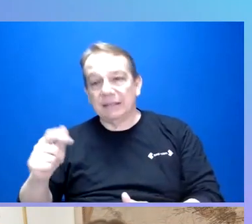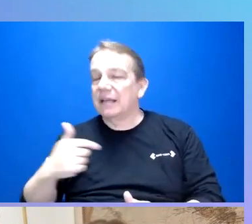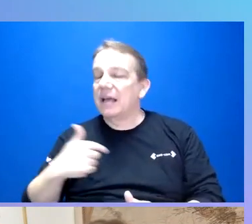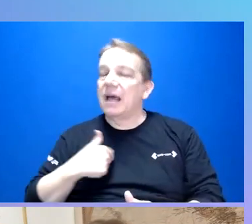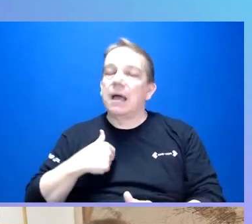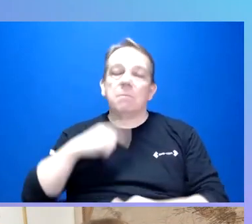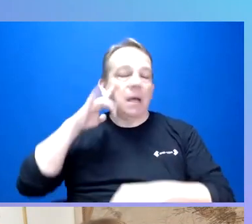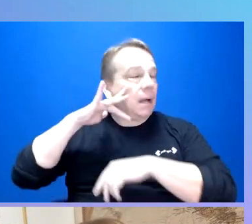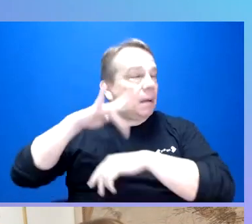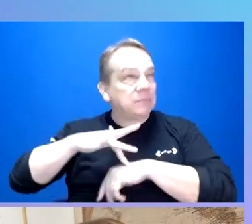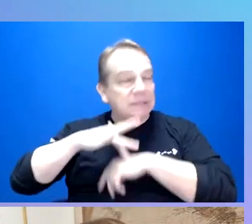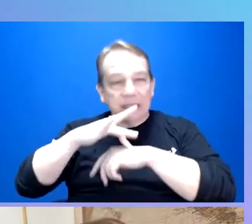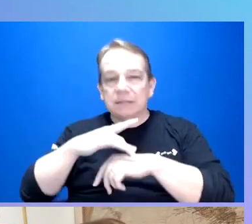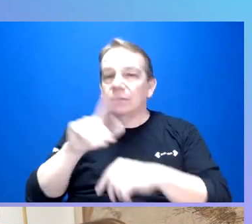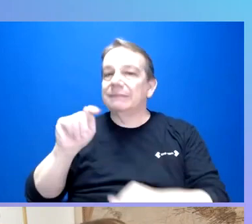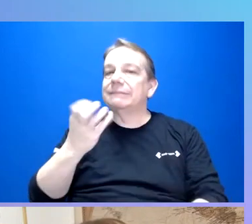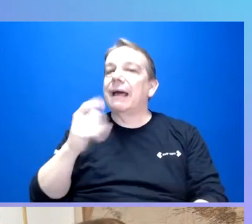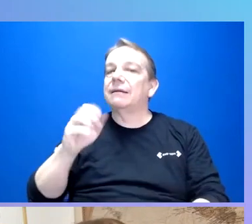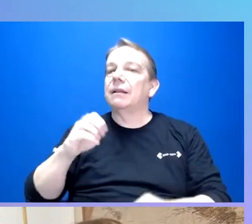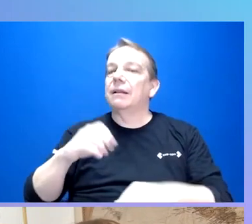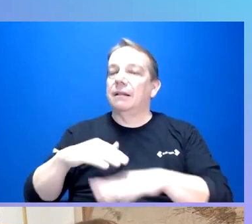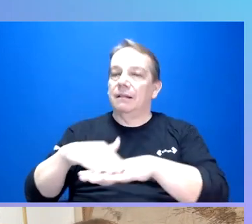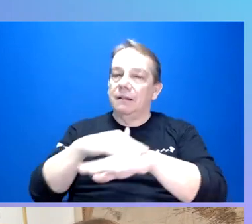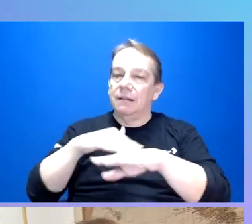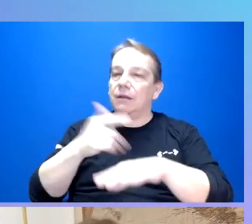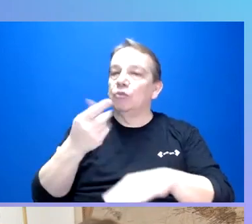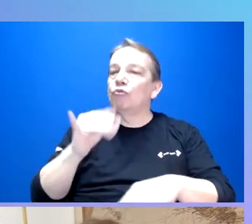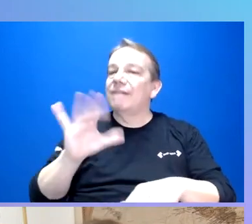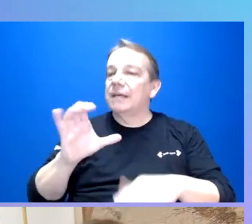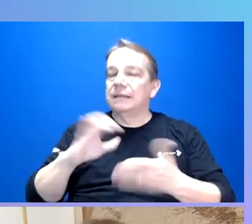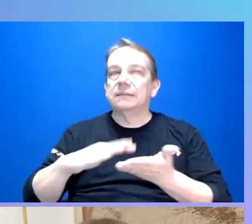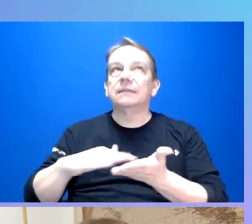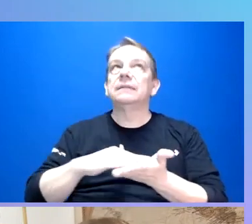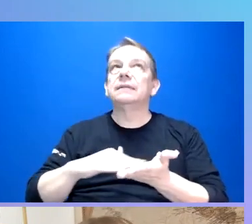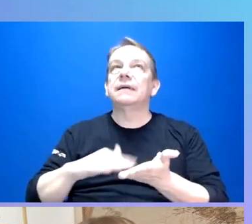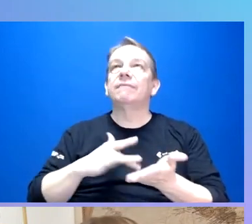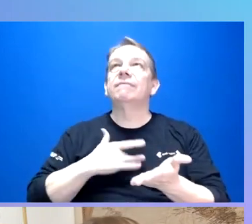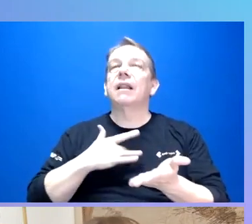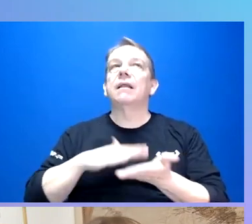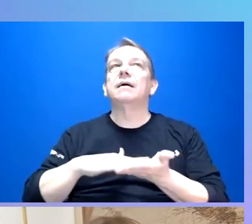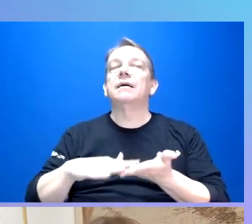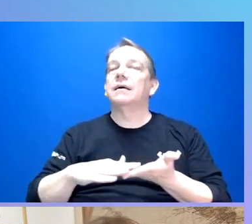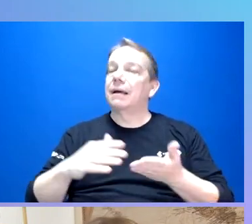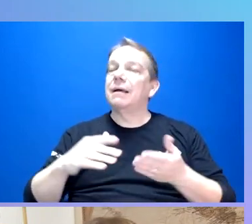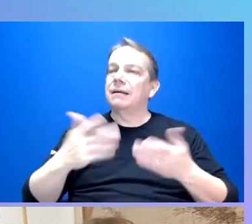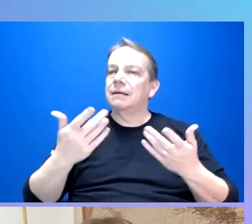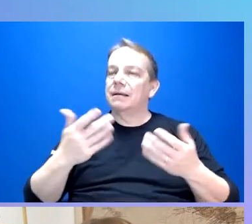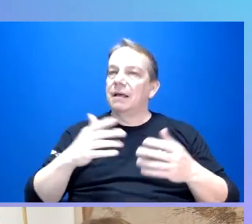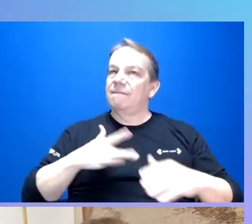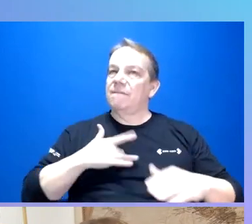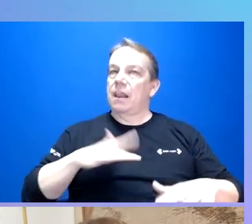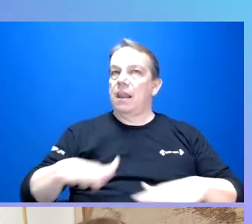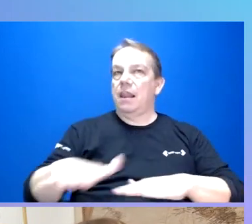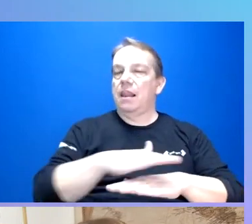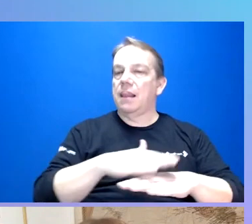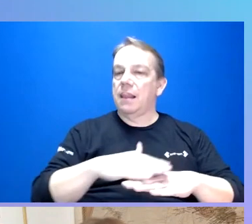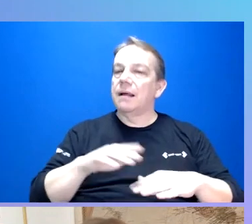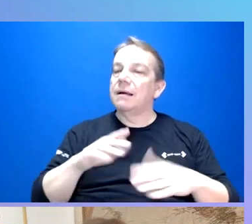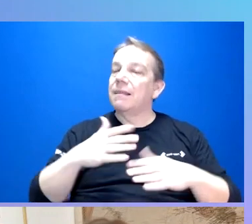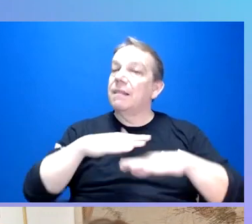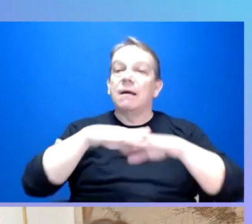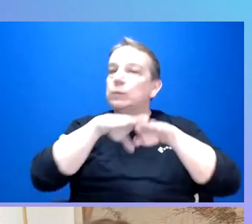graphics. They are an amazing, accessible education tool. They use raised surfaces to communicate information through